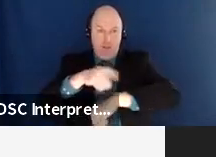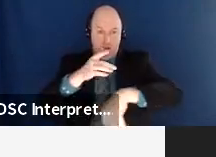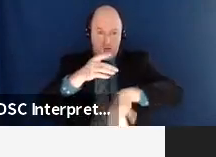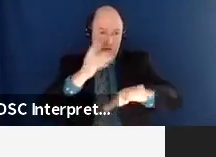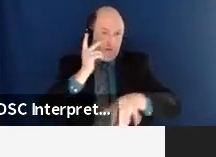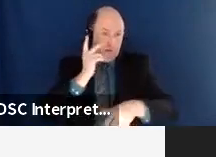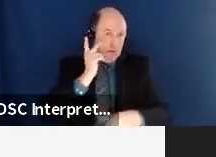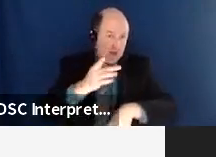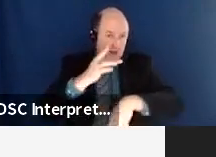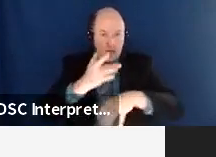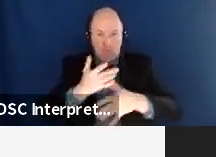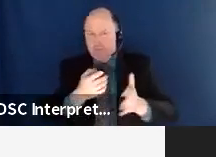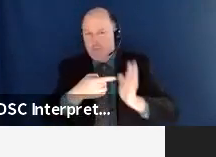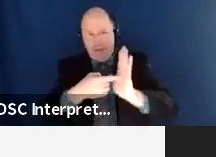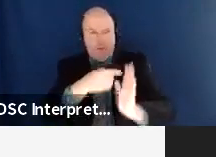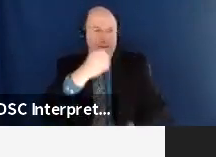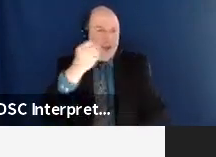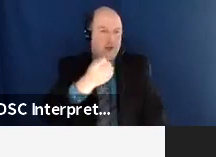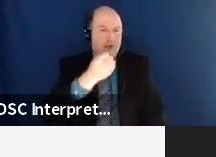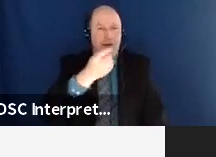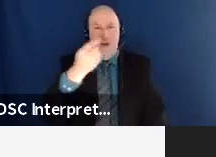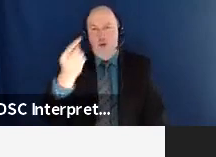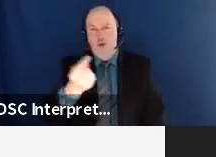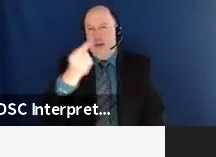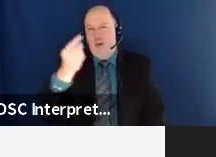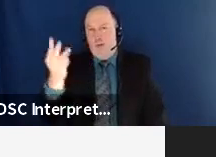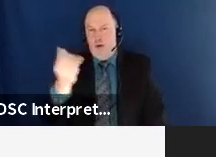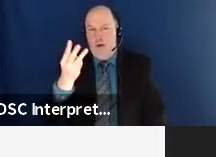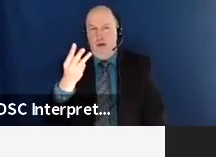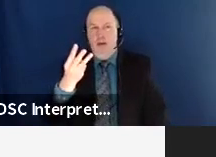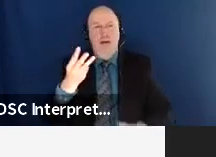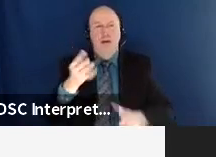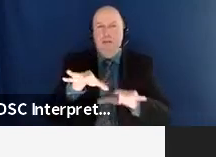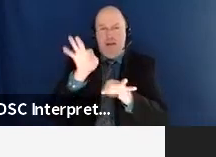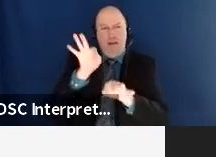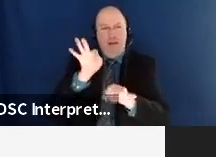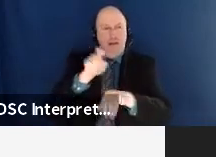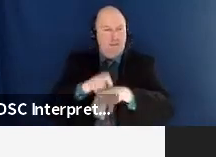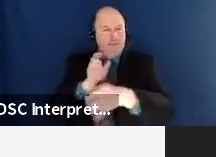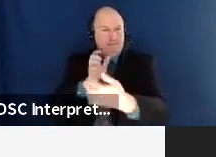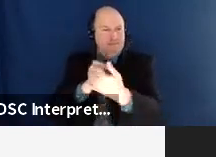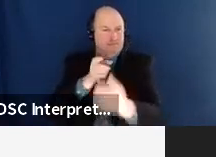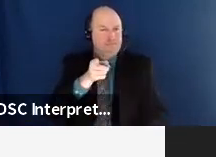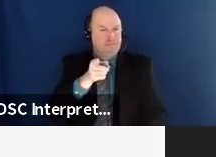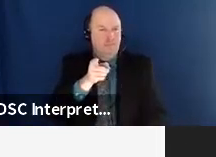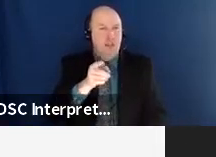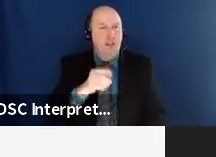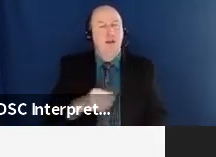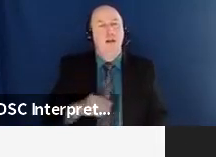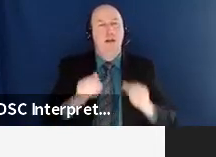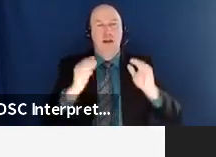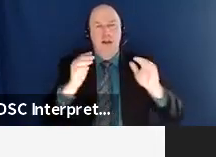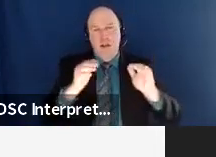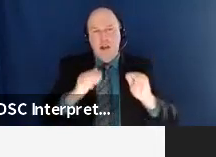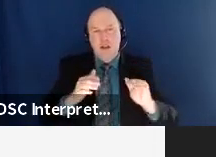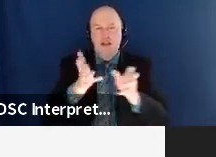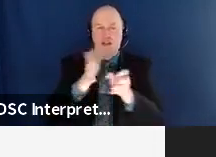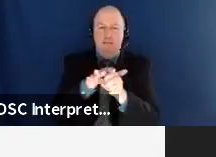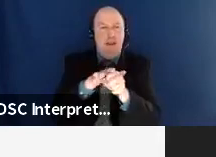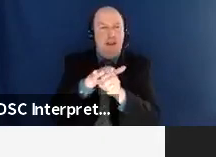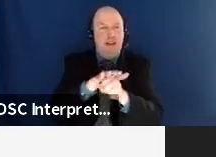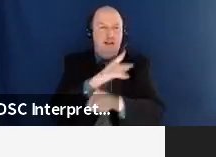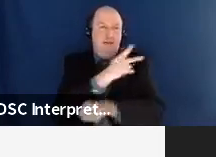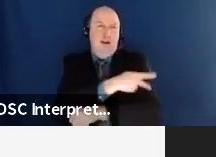see here, Saturday, Tuesday, Wednesday, pick a time that's most convenient for you. Then it will ask some demographic or